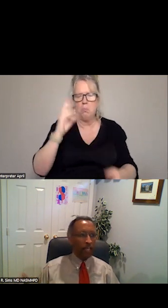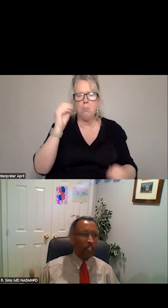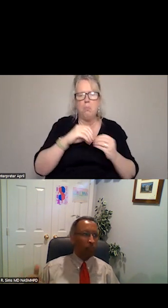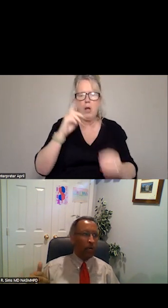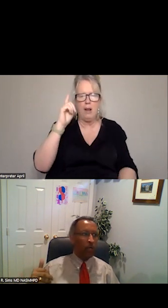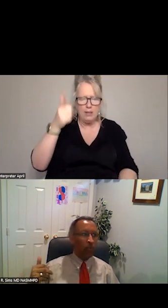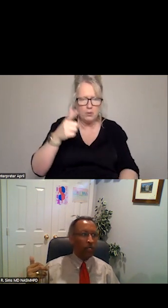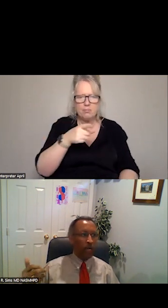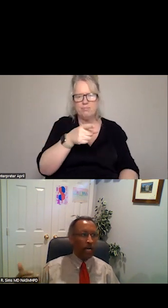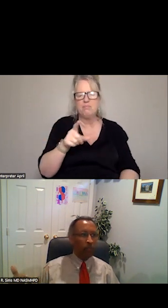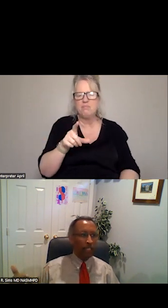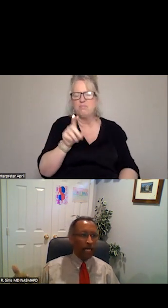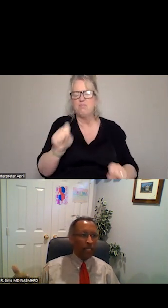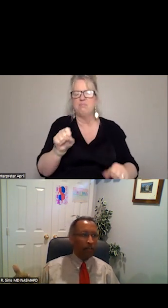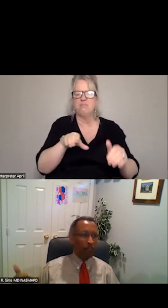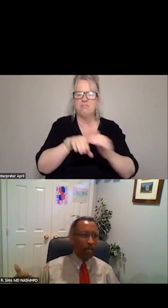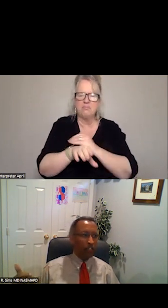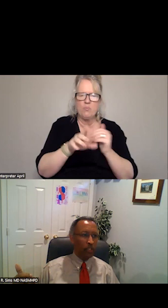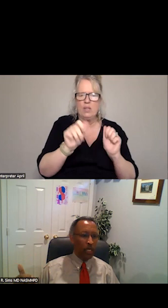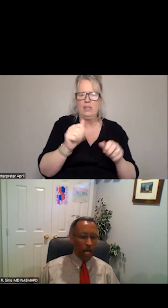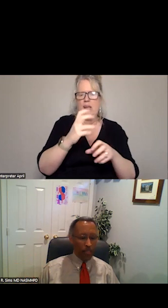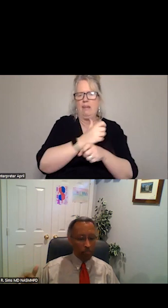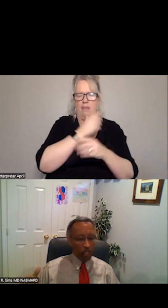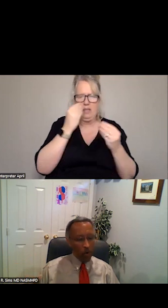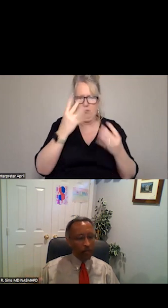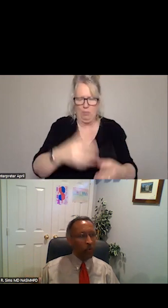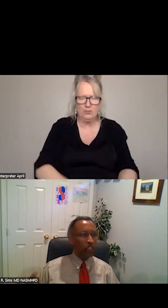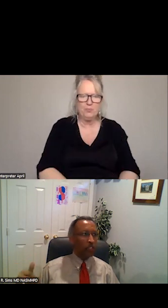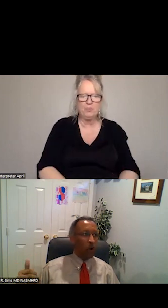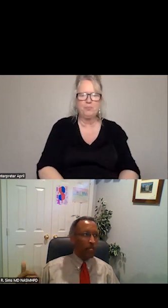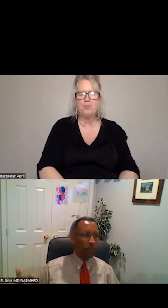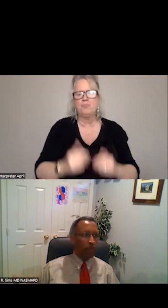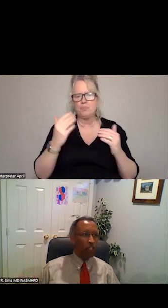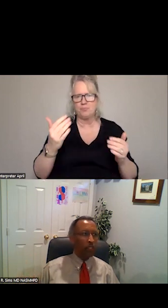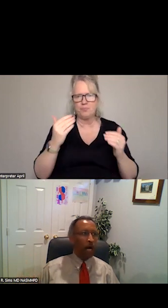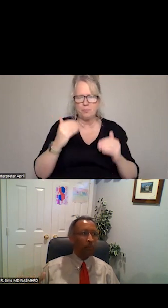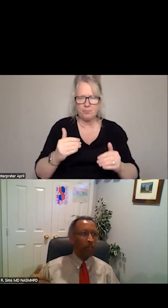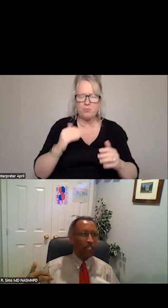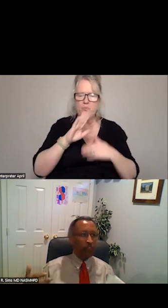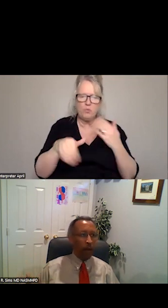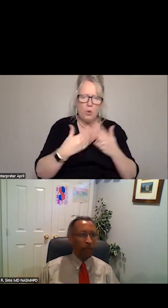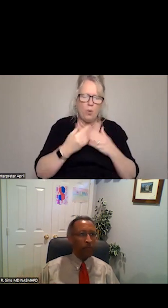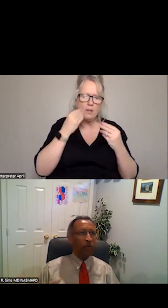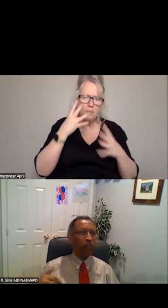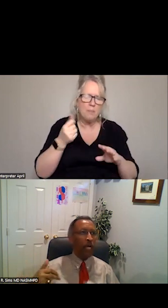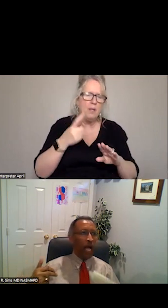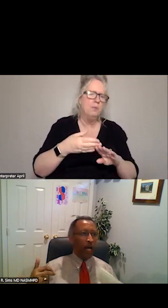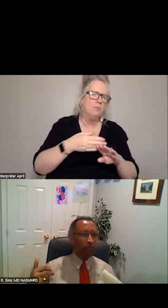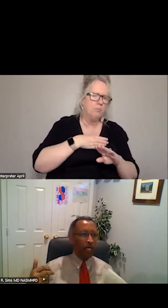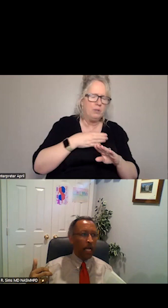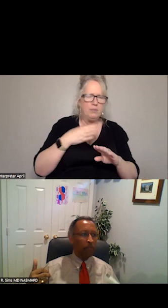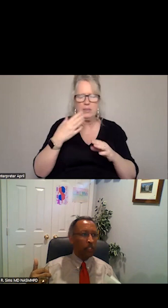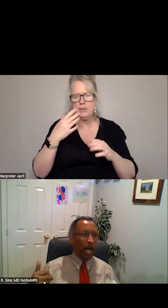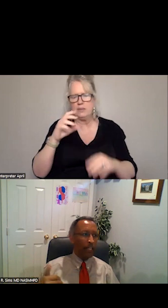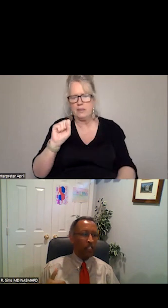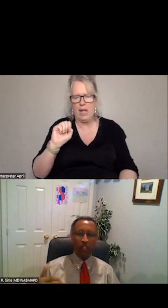another access point where you're able to get that information. And then below it, of course, is all the information about previous episodes and